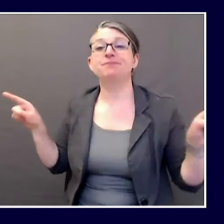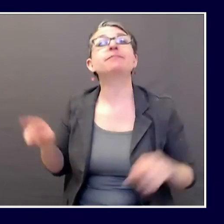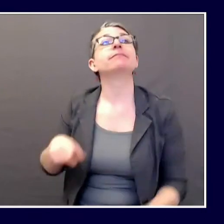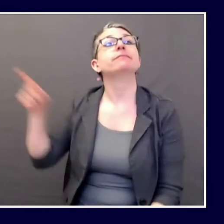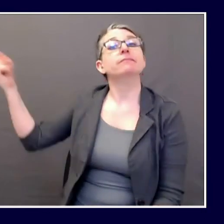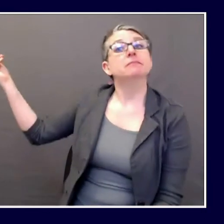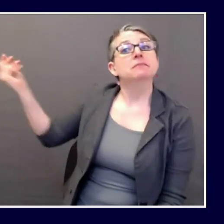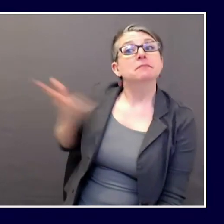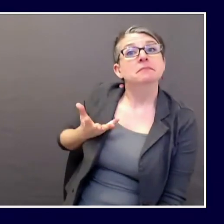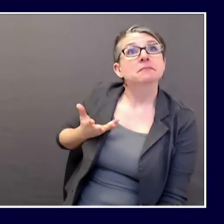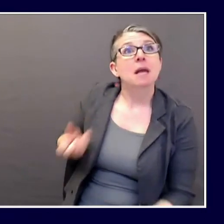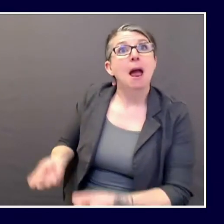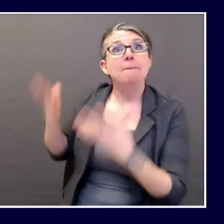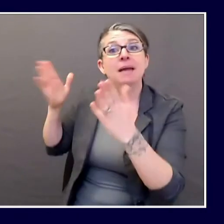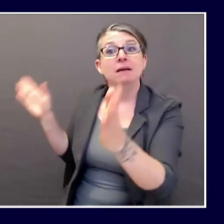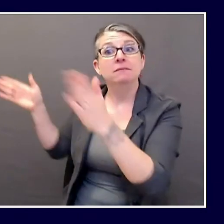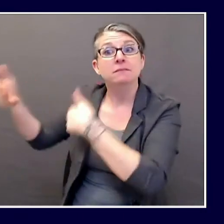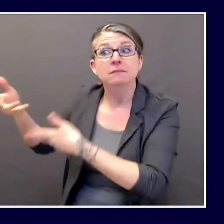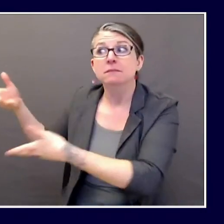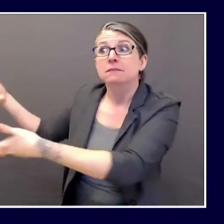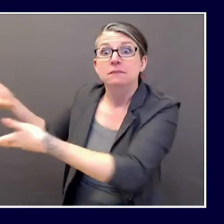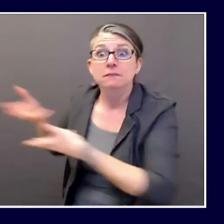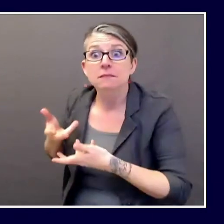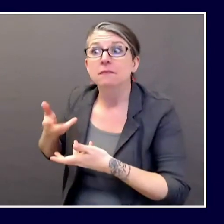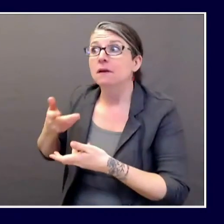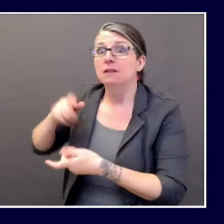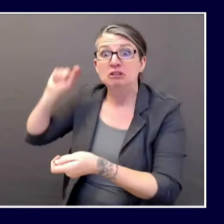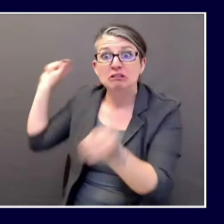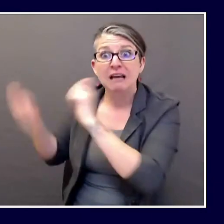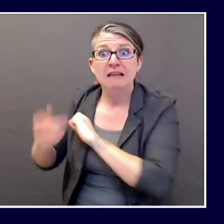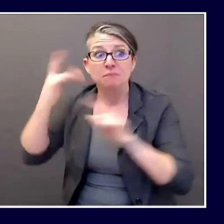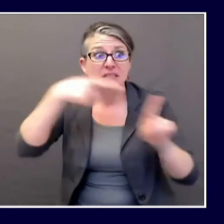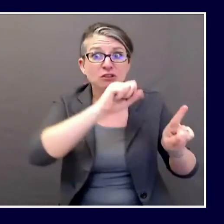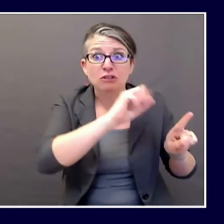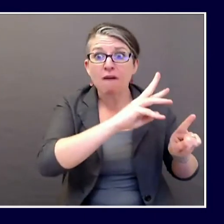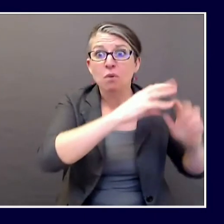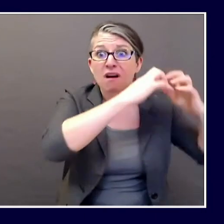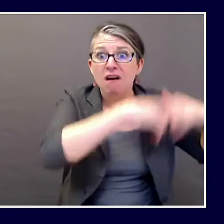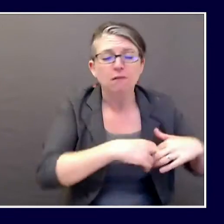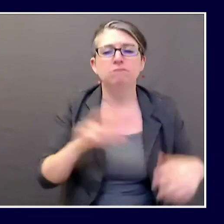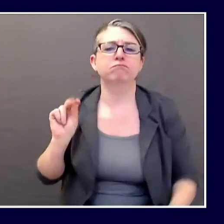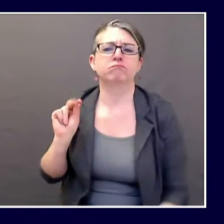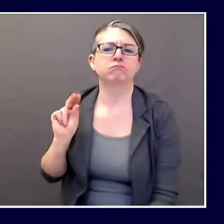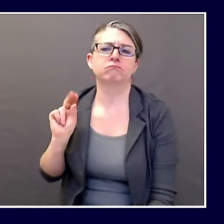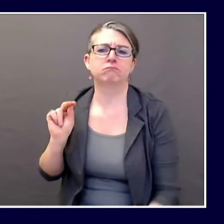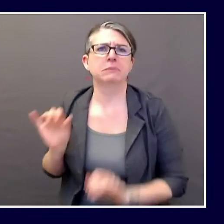vaccines across the state is not affected by this. Vaccines are being distributed